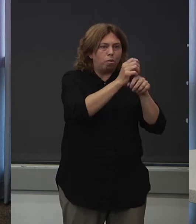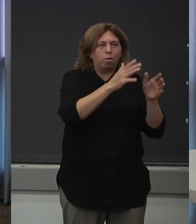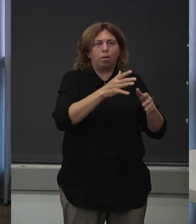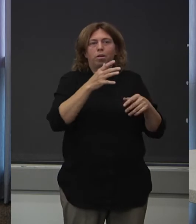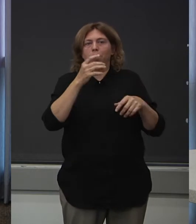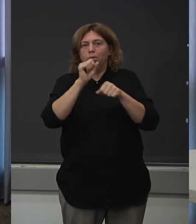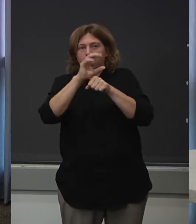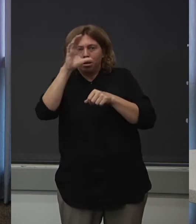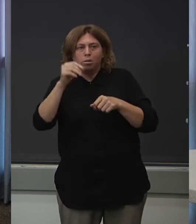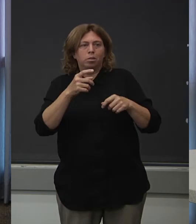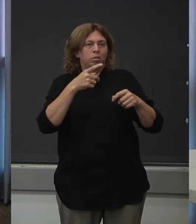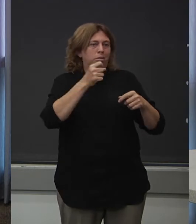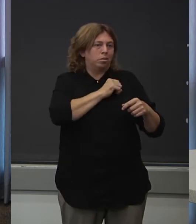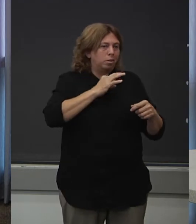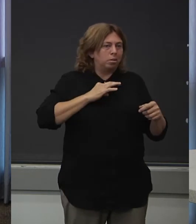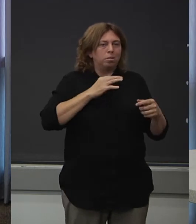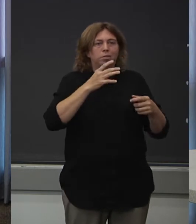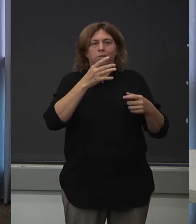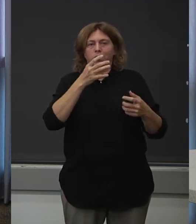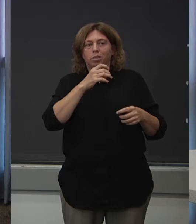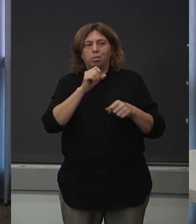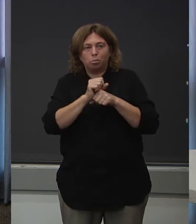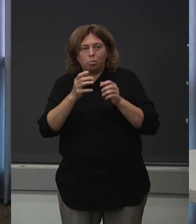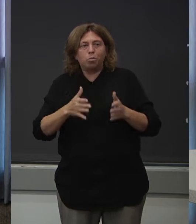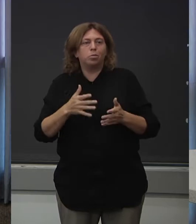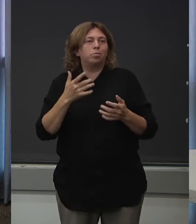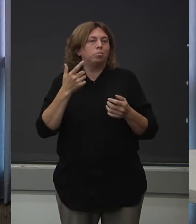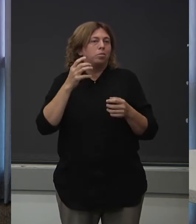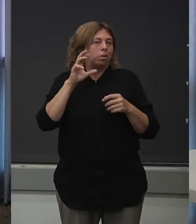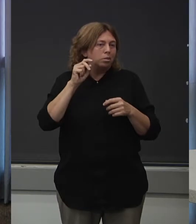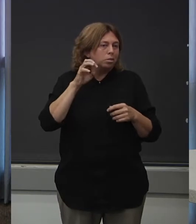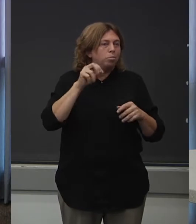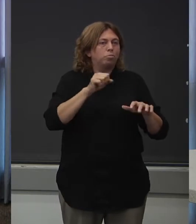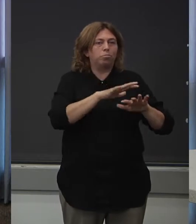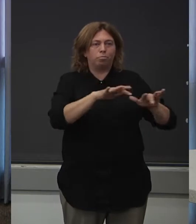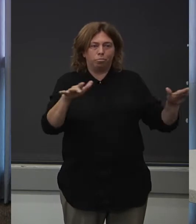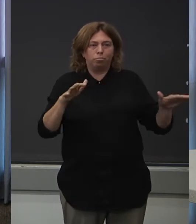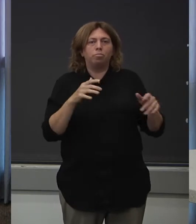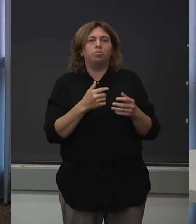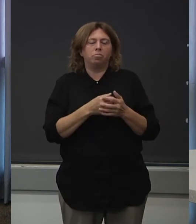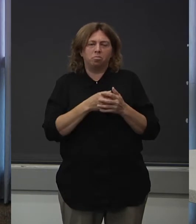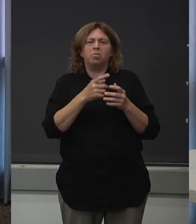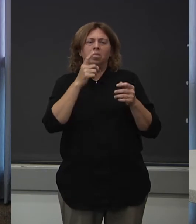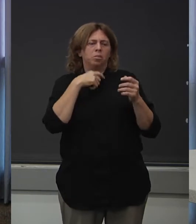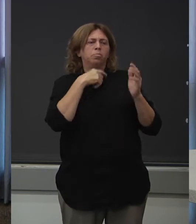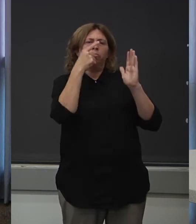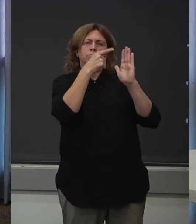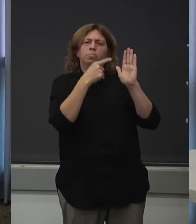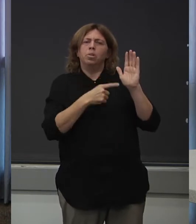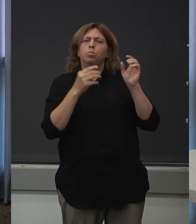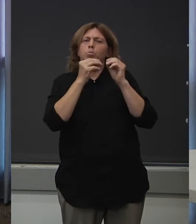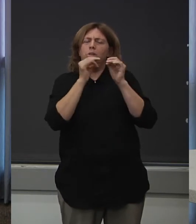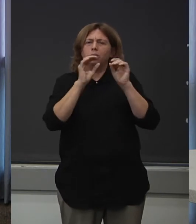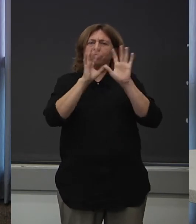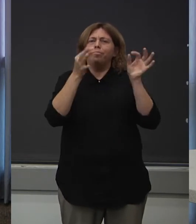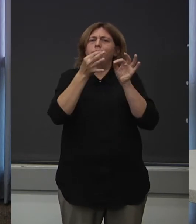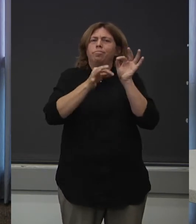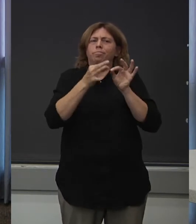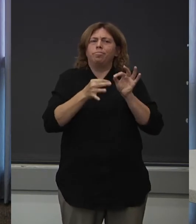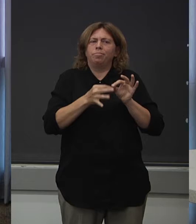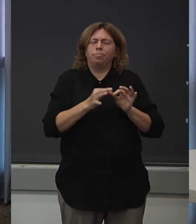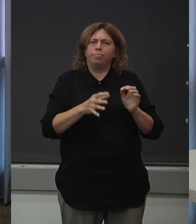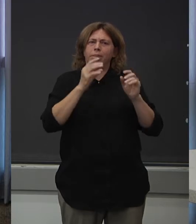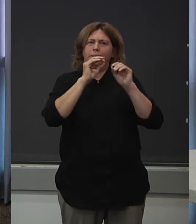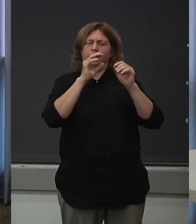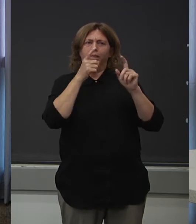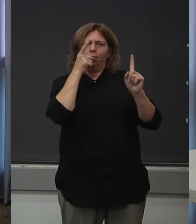enforcement activity more straightforward. So that really gives you a sense of where we are in our COVID-19 activity,